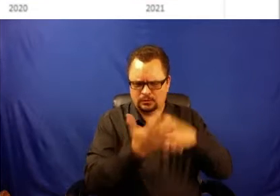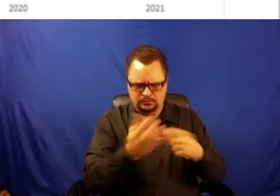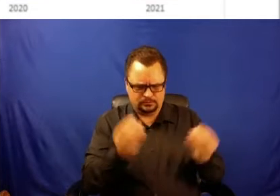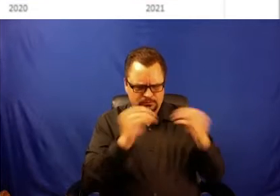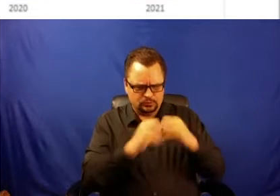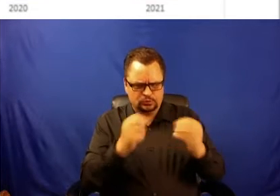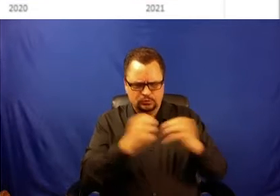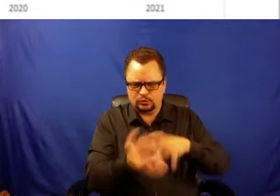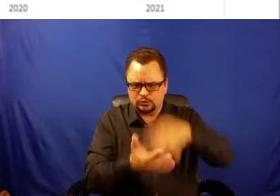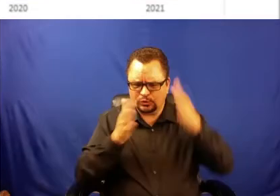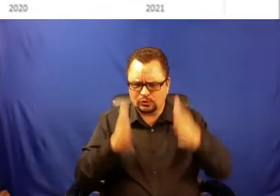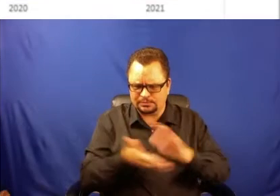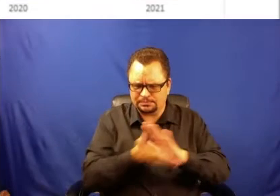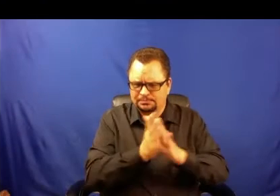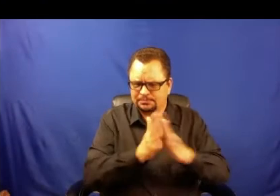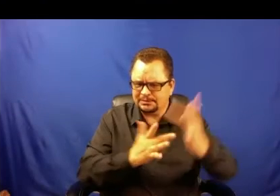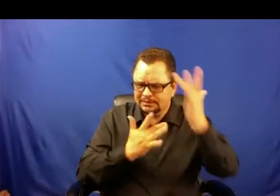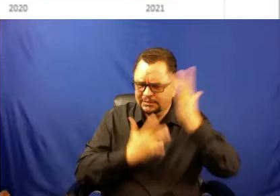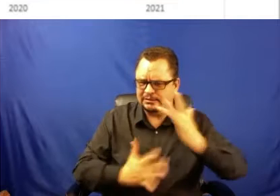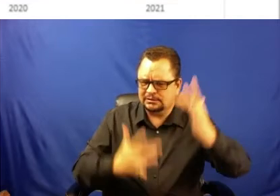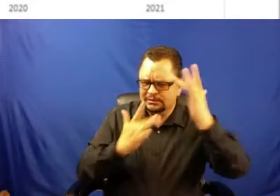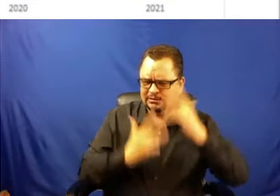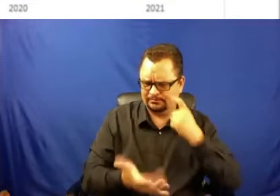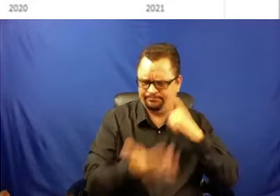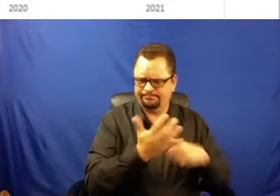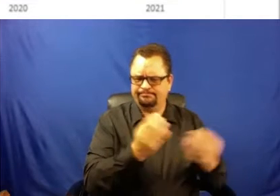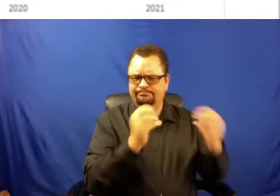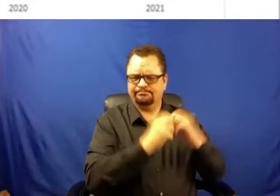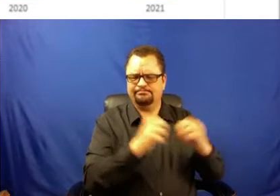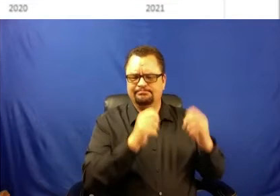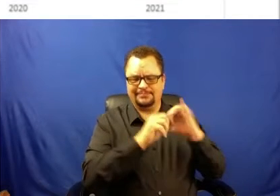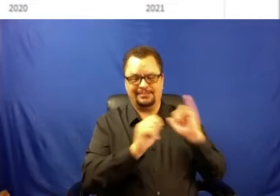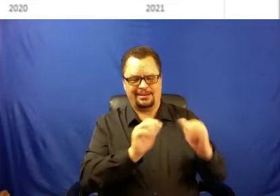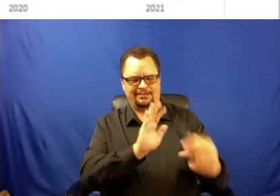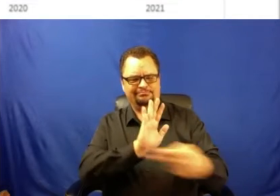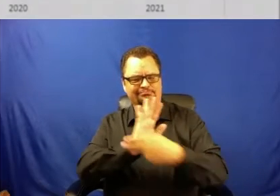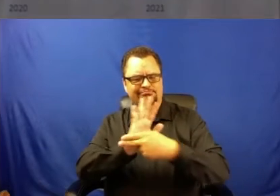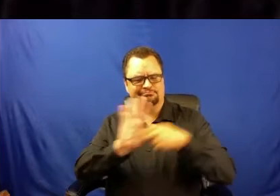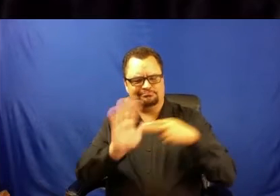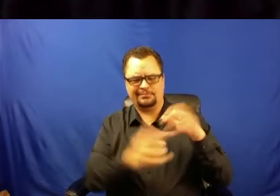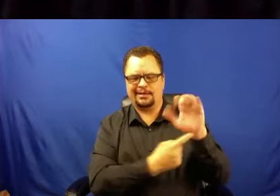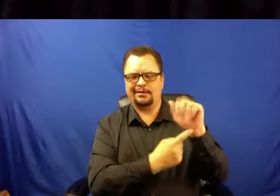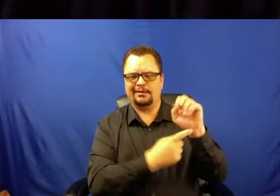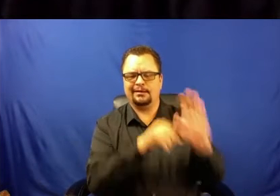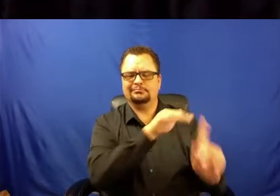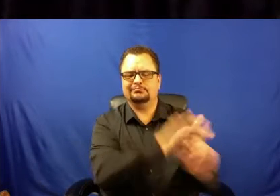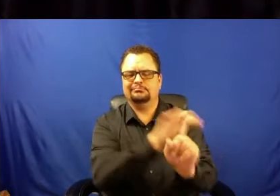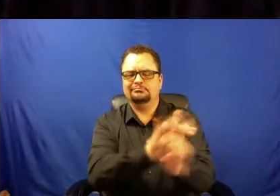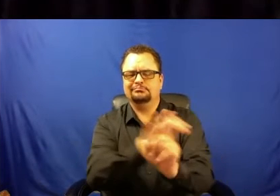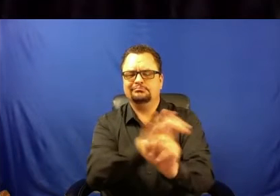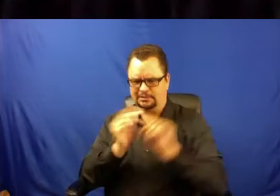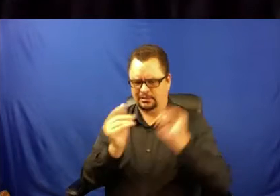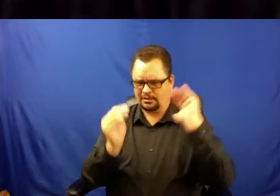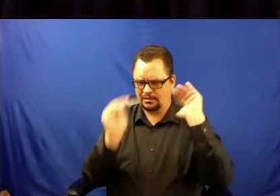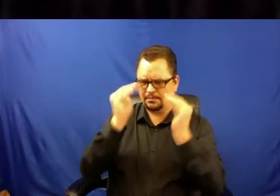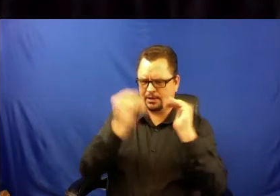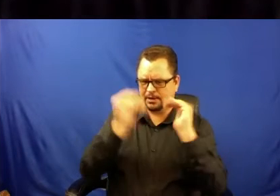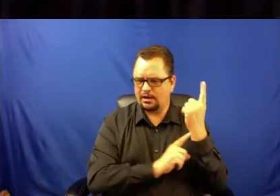cases as opposed to last year. Haley, I'd say that there's a lot of variables that go into that. We know that we